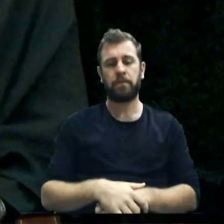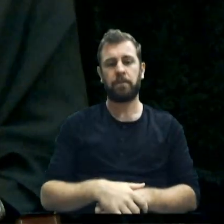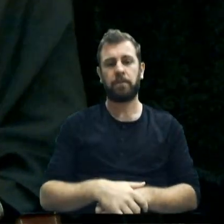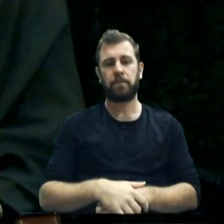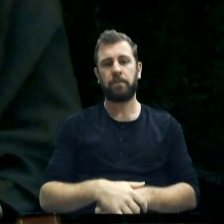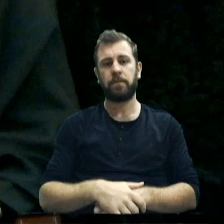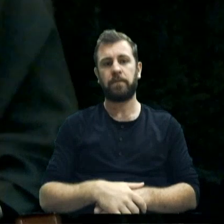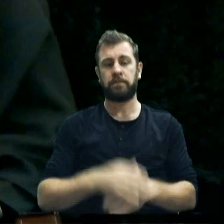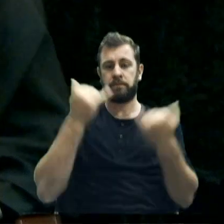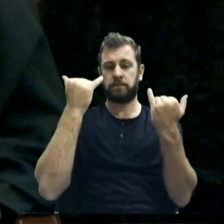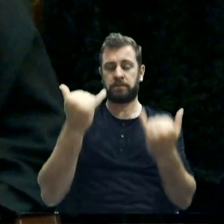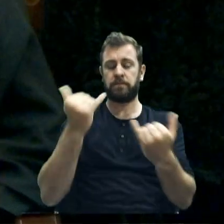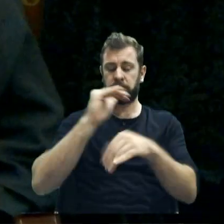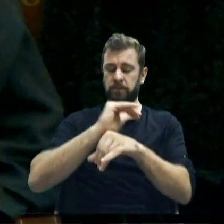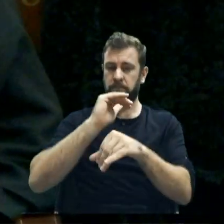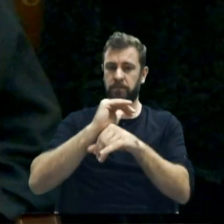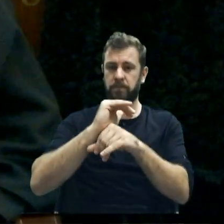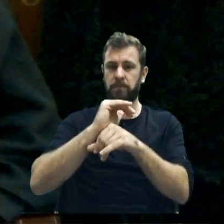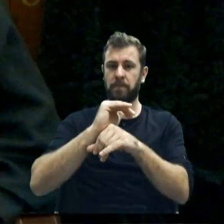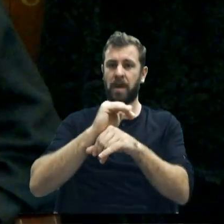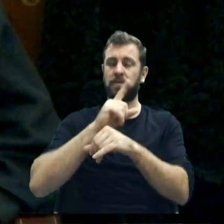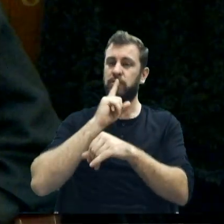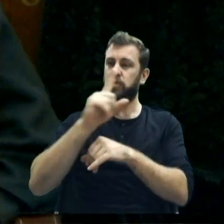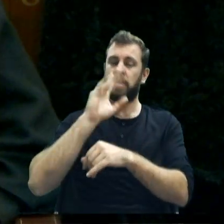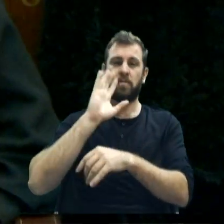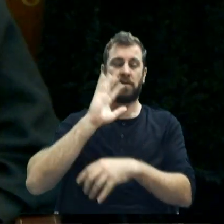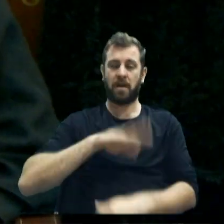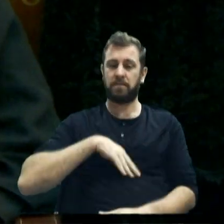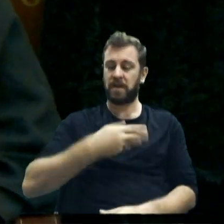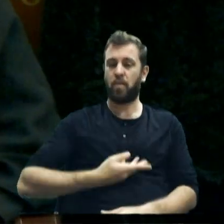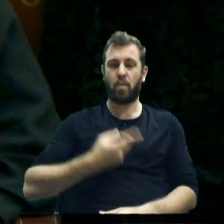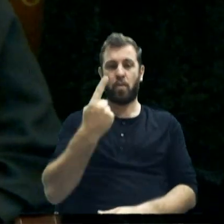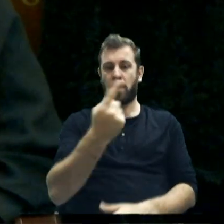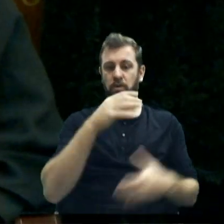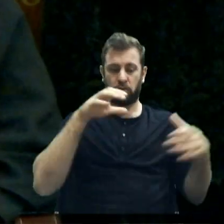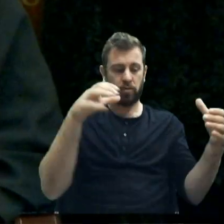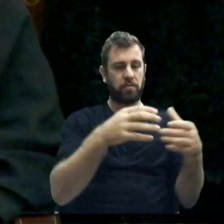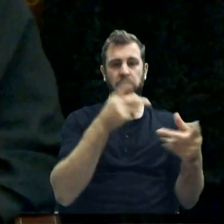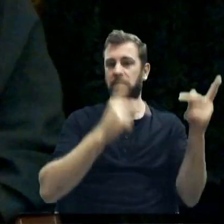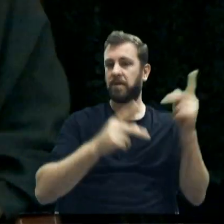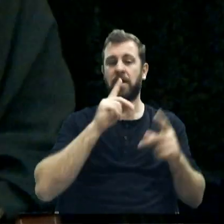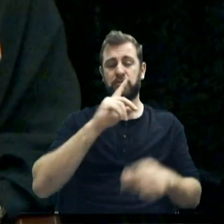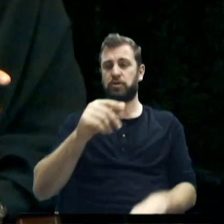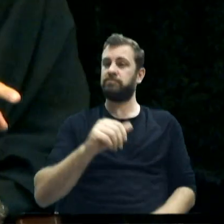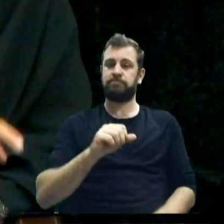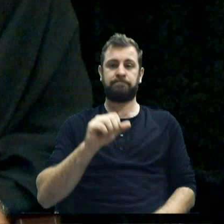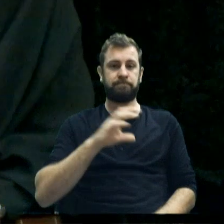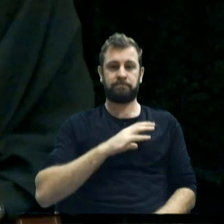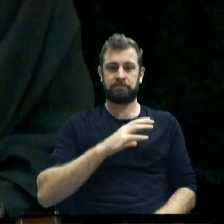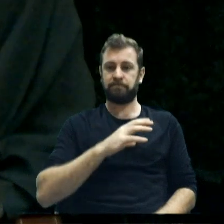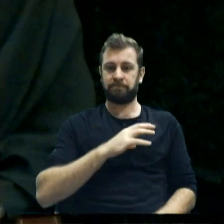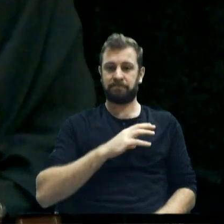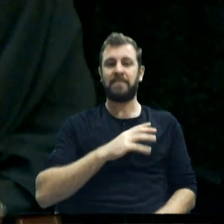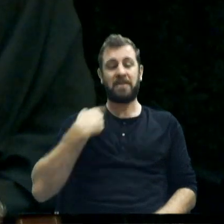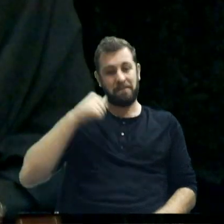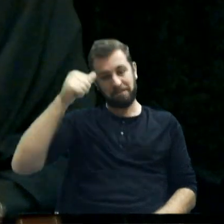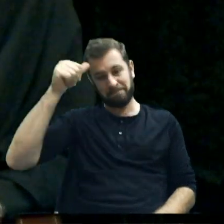And tonight I'm bound to upset one group of people, and that's okay. And that's the men in this